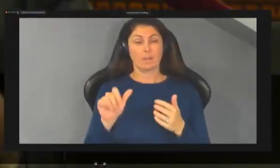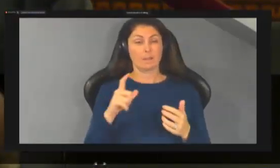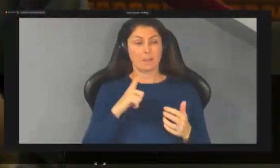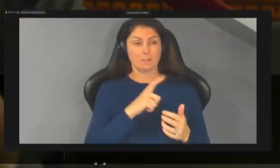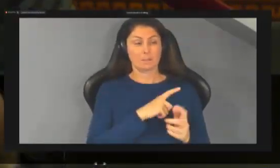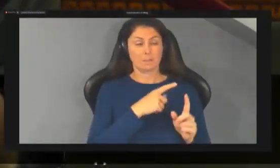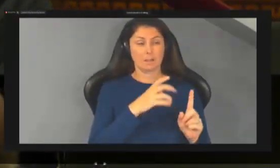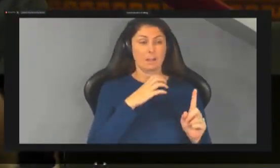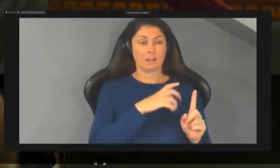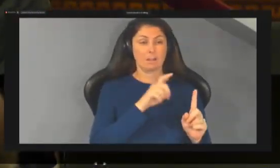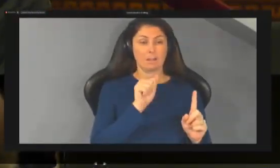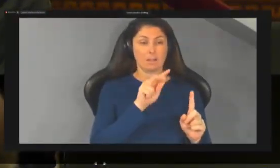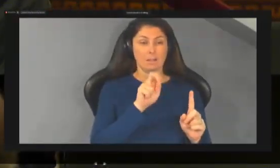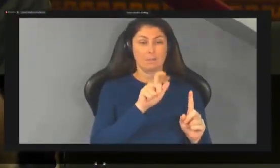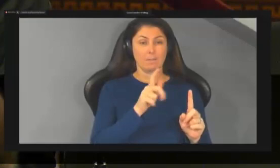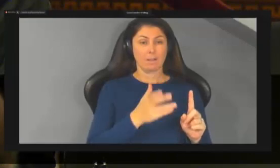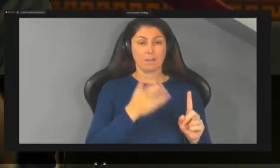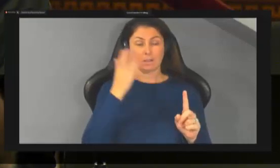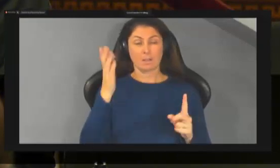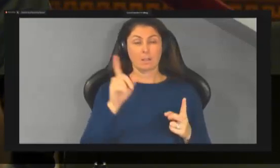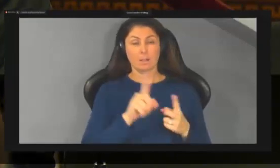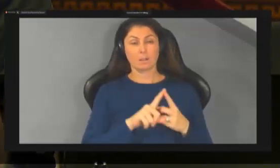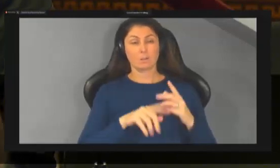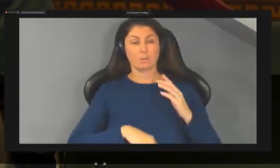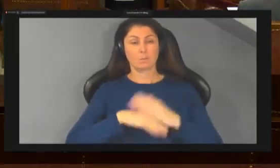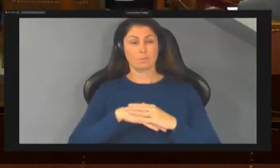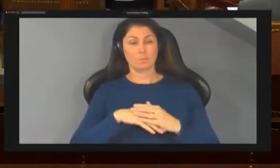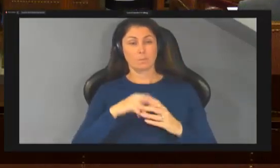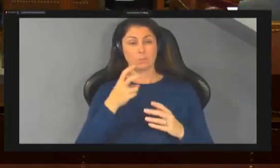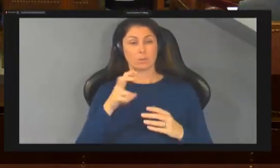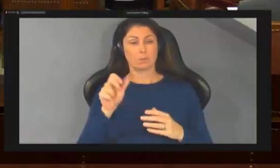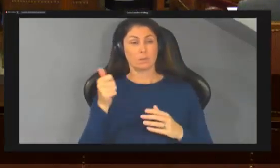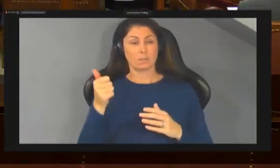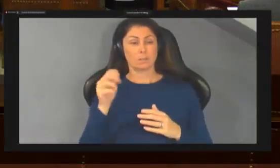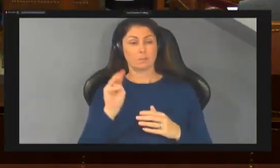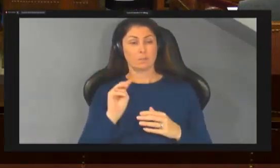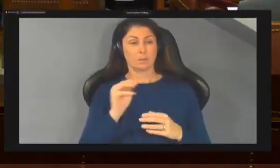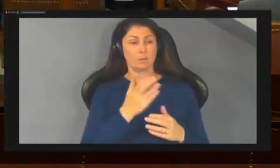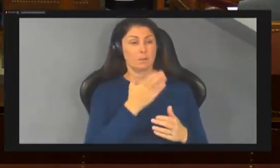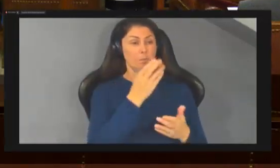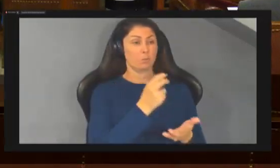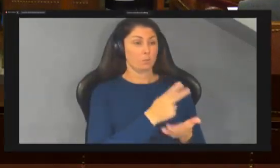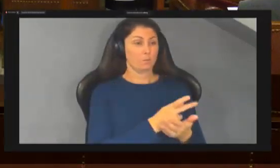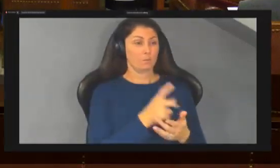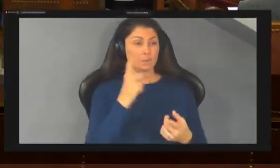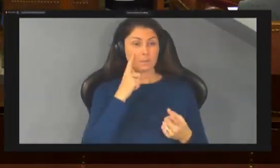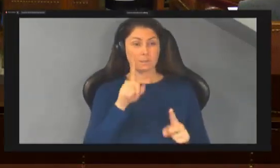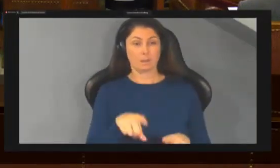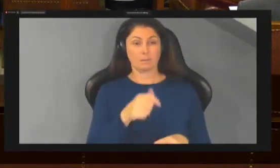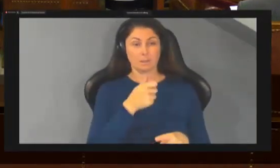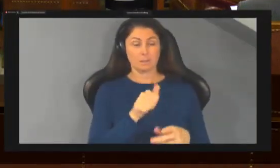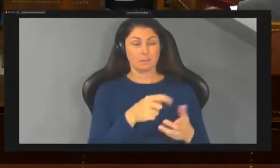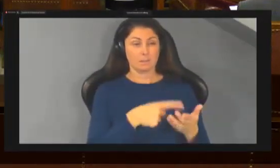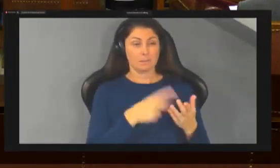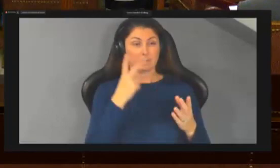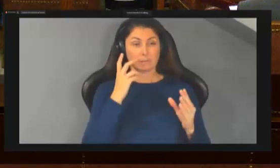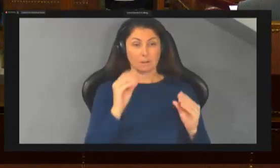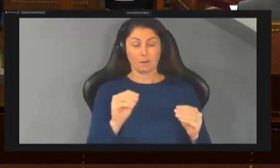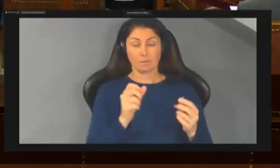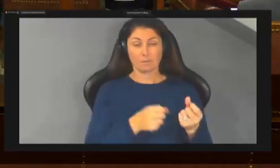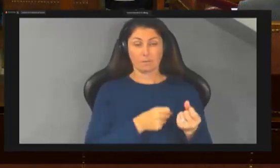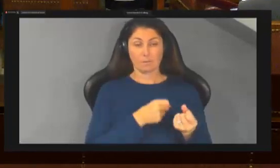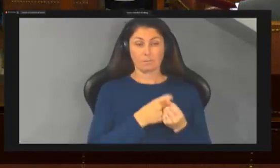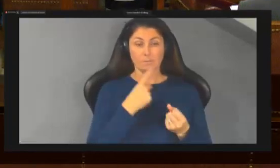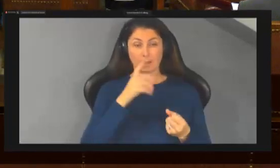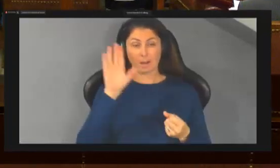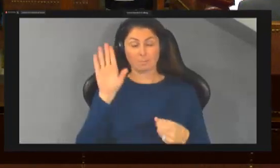Lavelle presented to cap the transfer at $10 million. Motion to approve. Second. Any discussion? Seeing none, all those in favor say